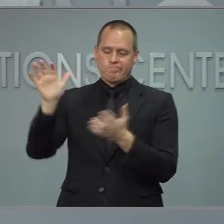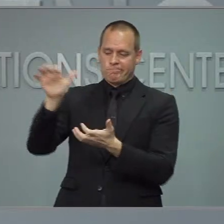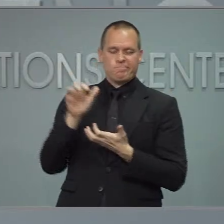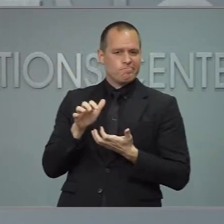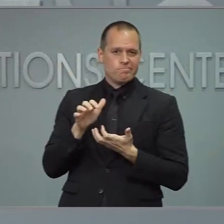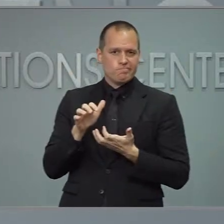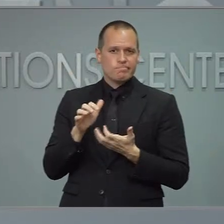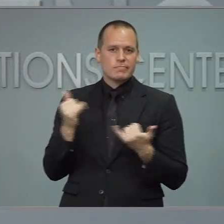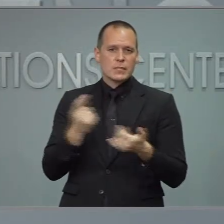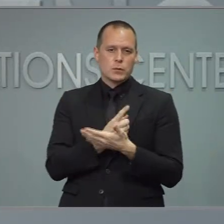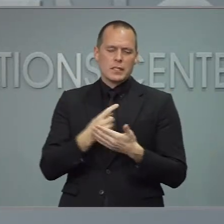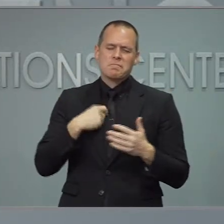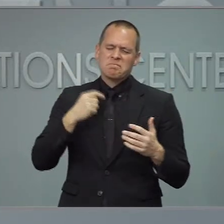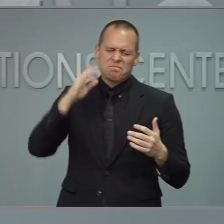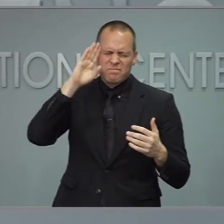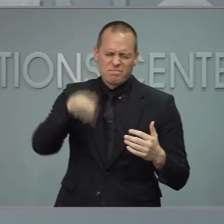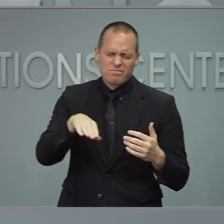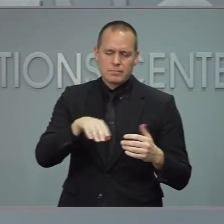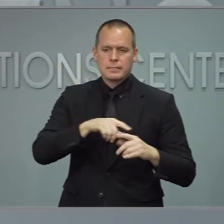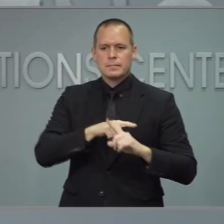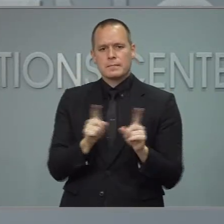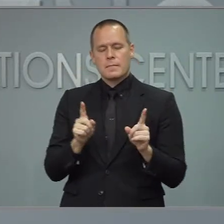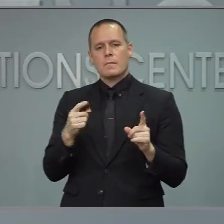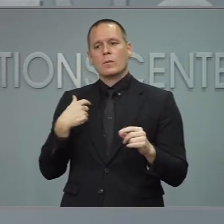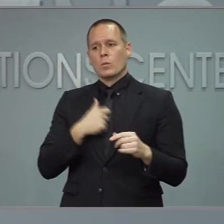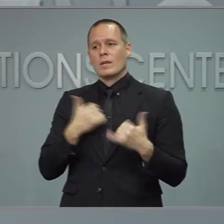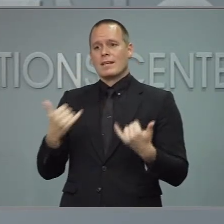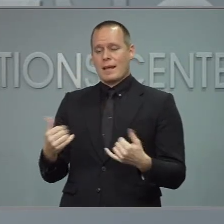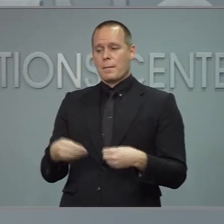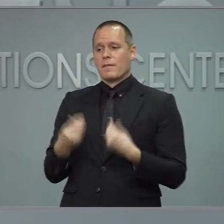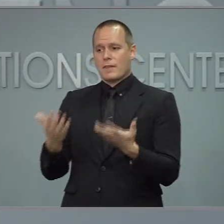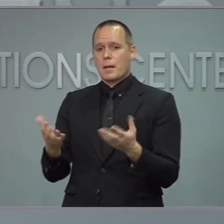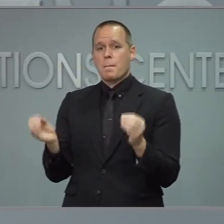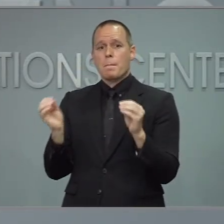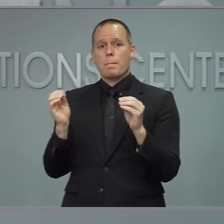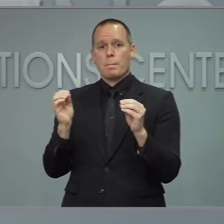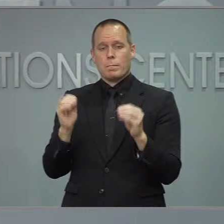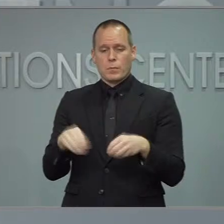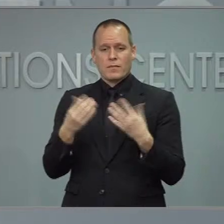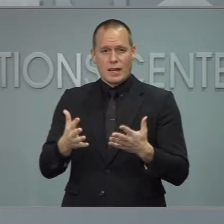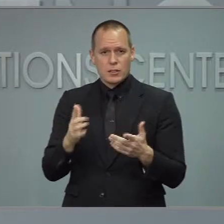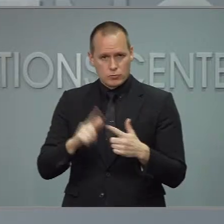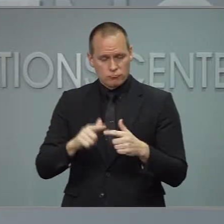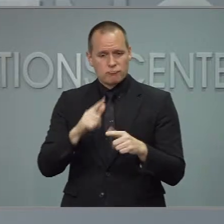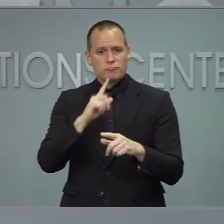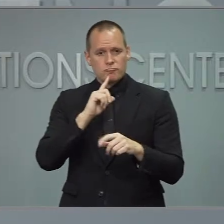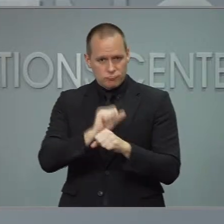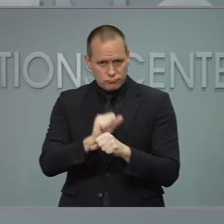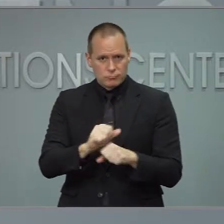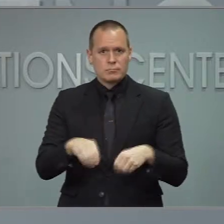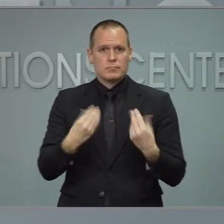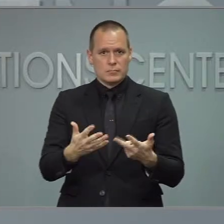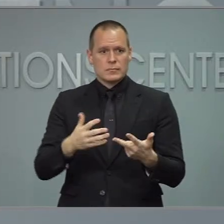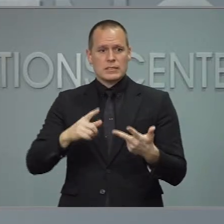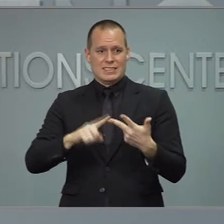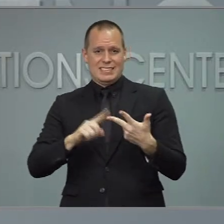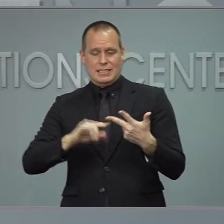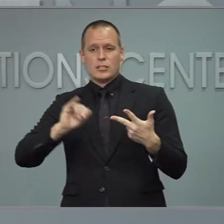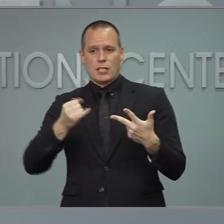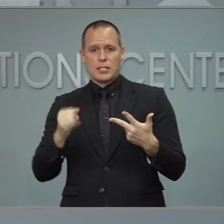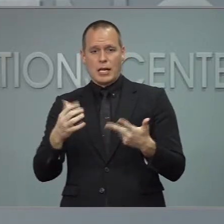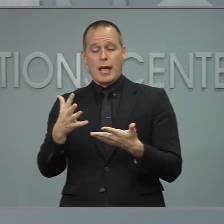this week, and we're giving vaccine providers more time to administer this first round of the J&J